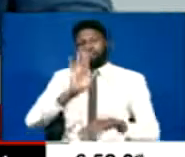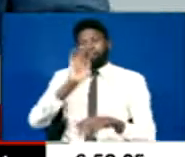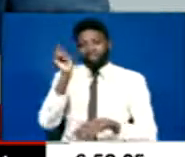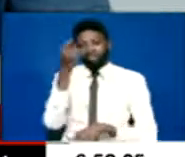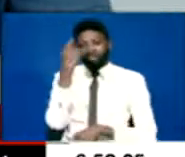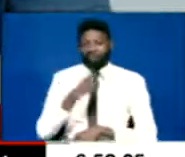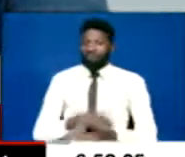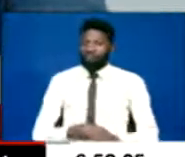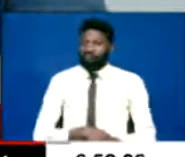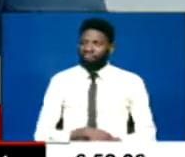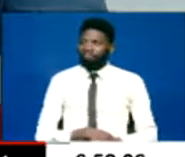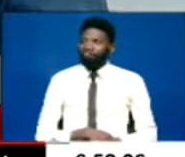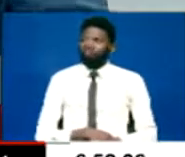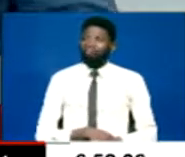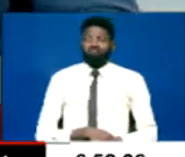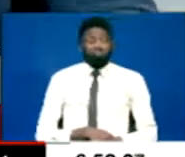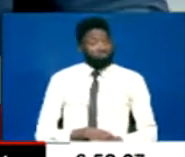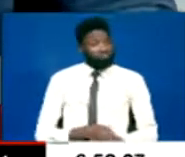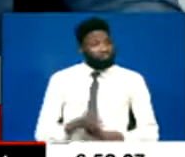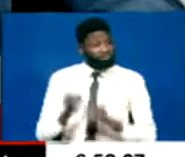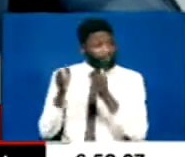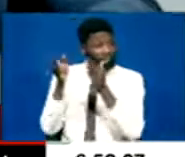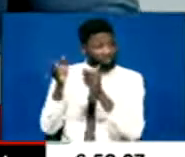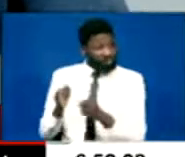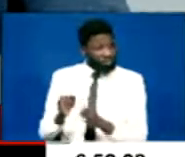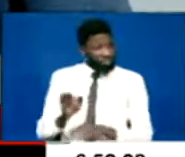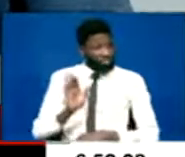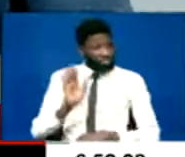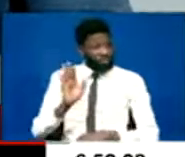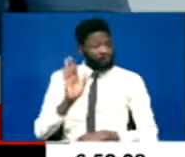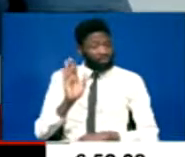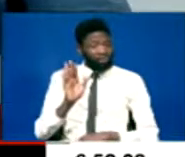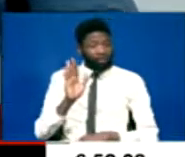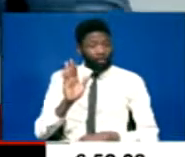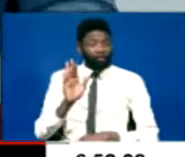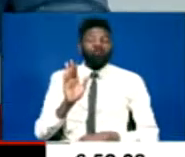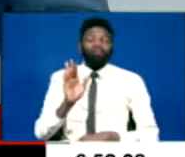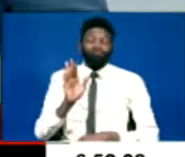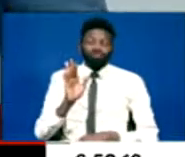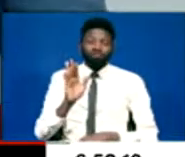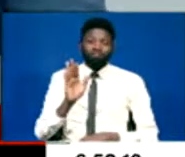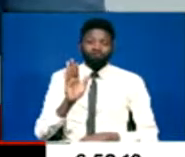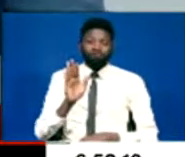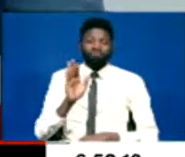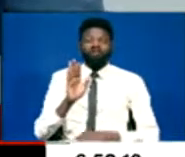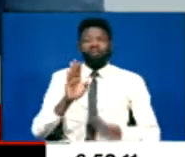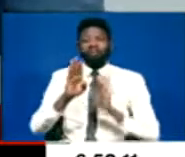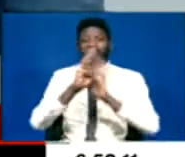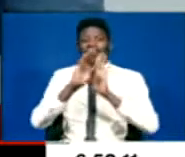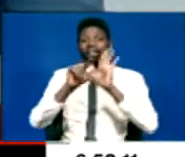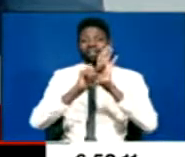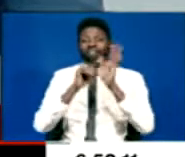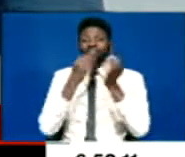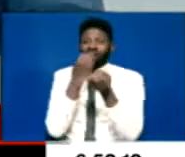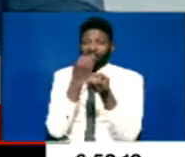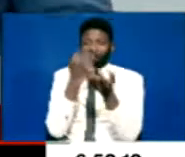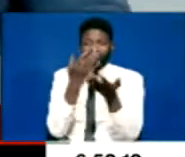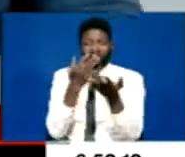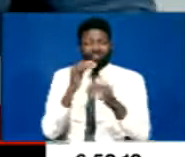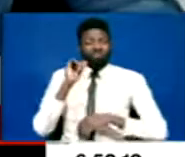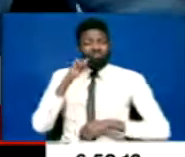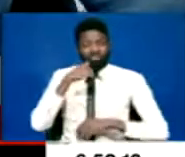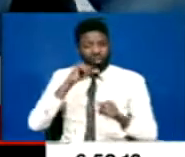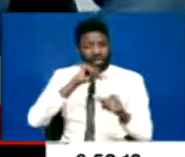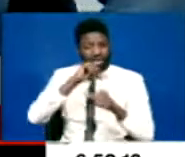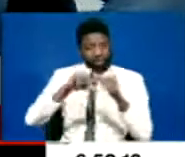What a person, what an illustrious background info there for Professor Wajakoya. But